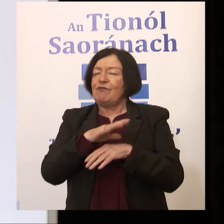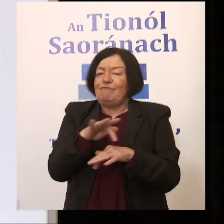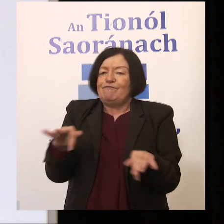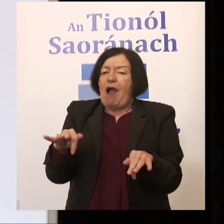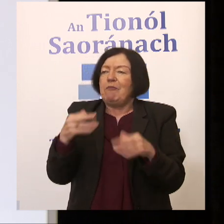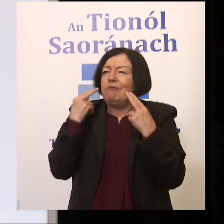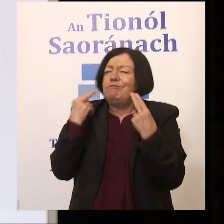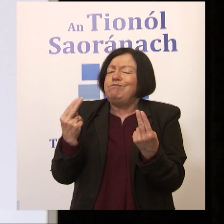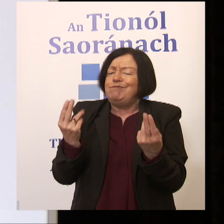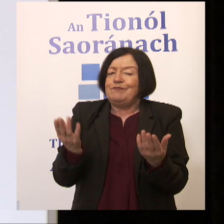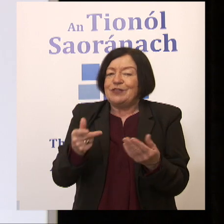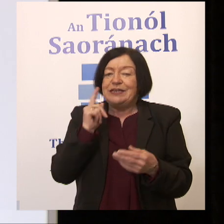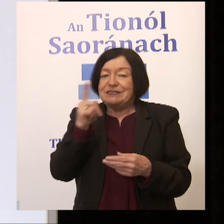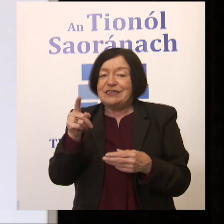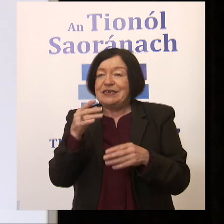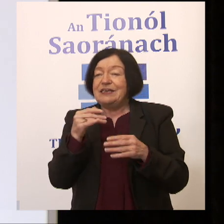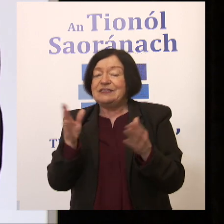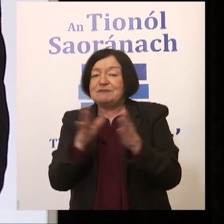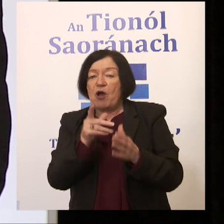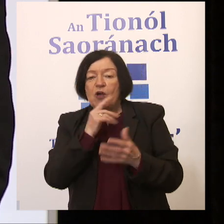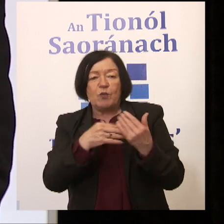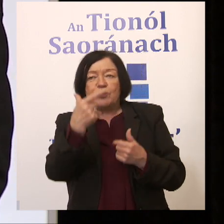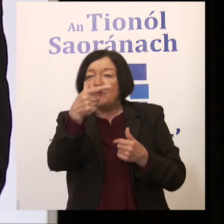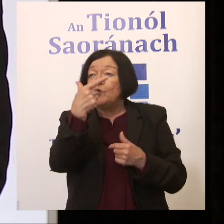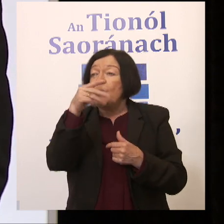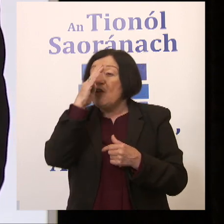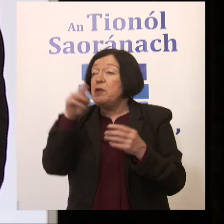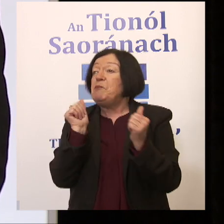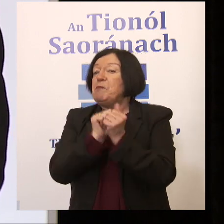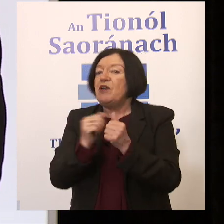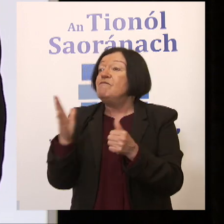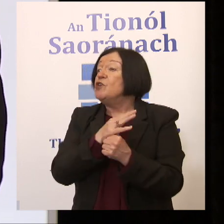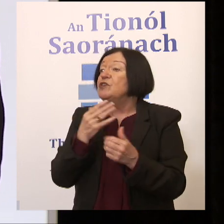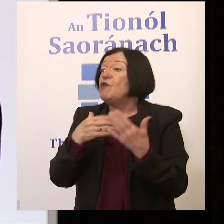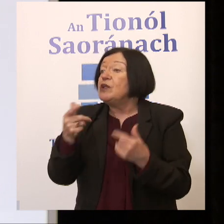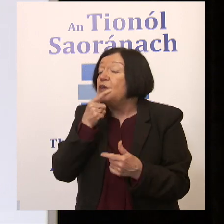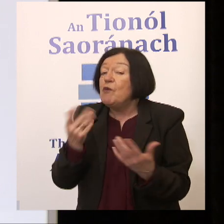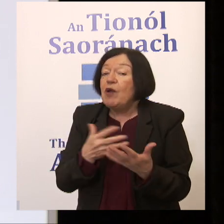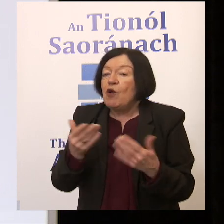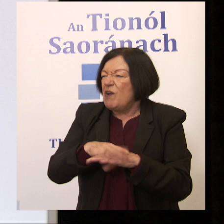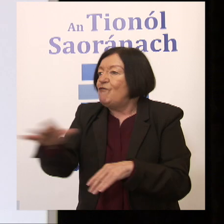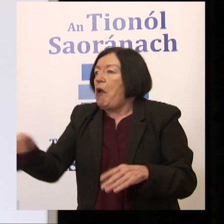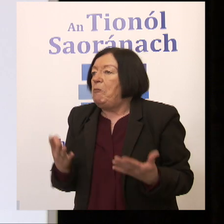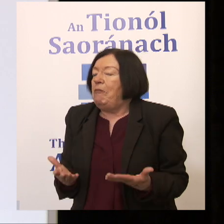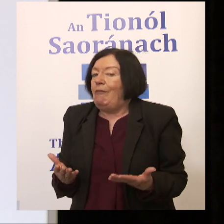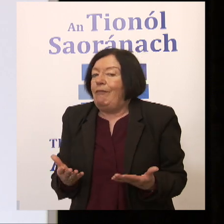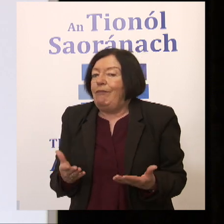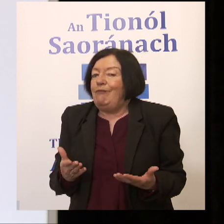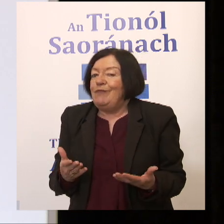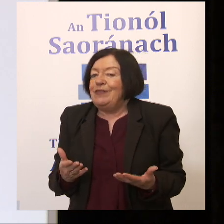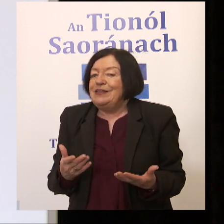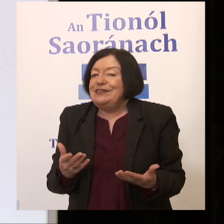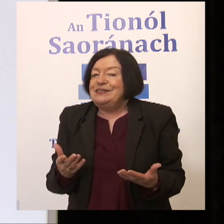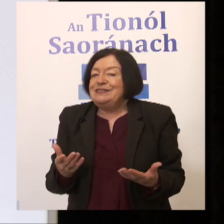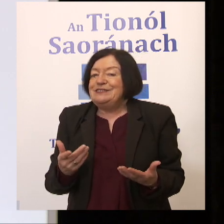from. And it's even, you see it in small talk, what do two Irish people when they meet each other, what's the first bit of small talk, where are you from, right? It's kind